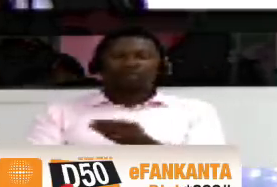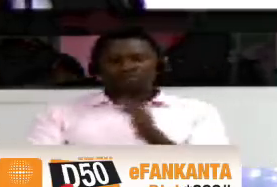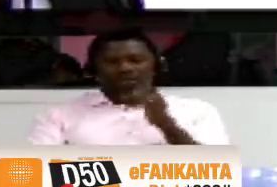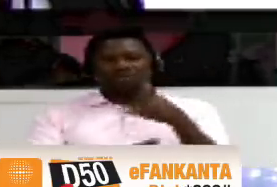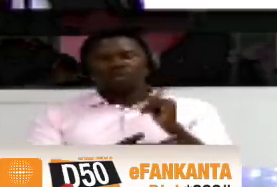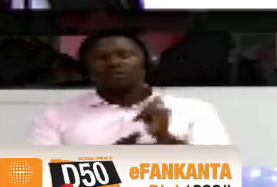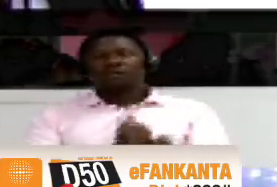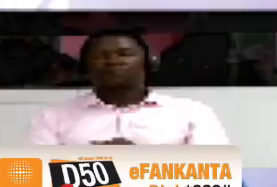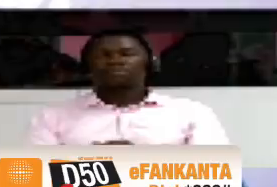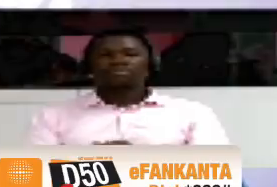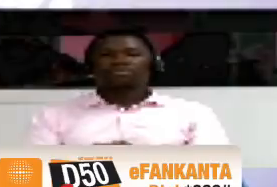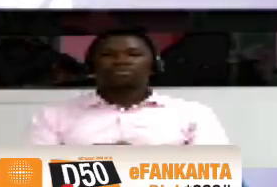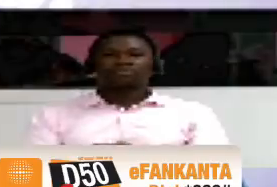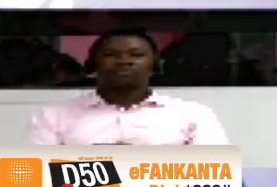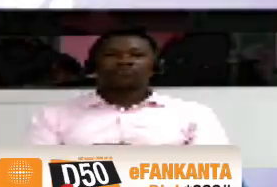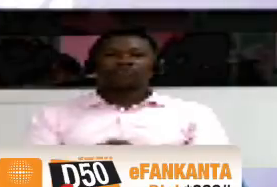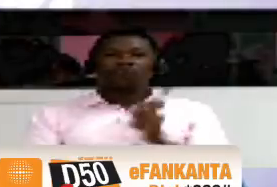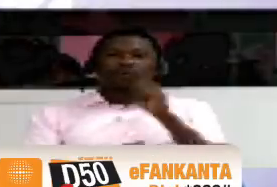What happened after that?